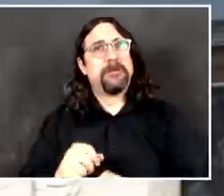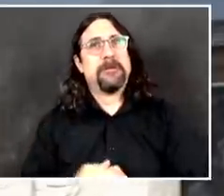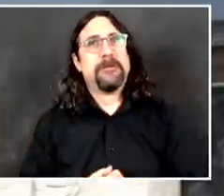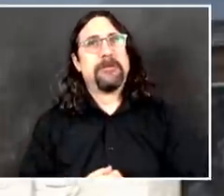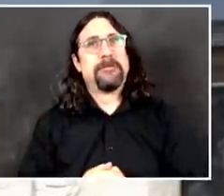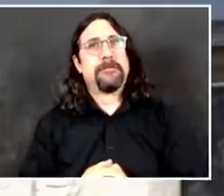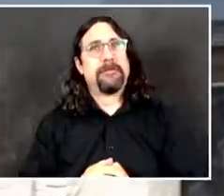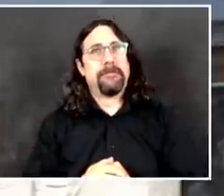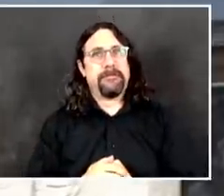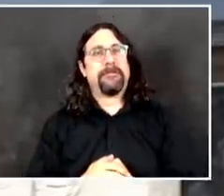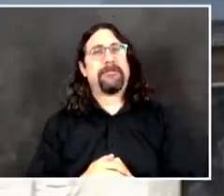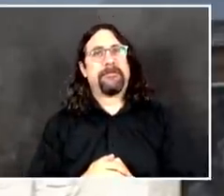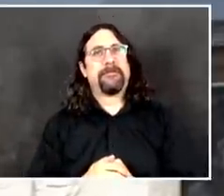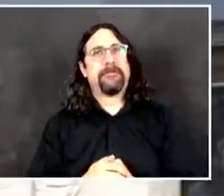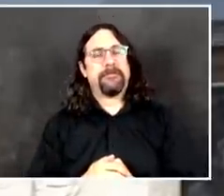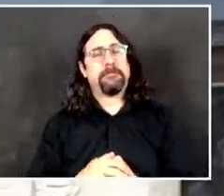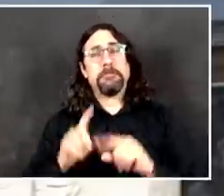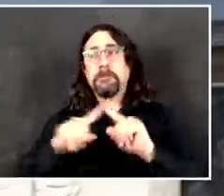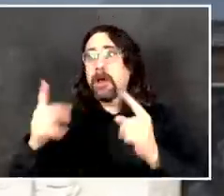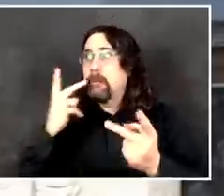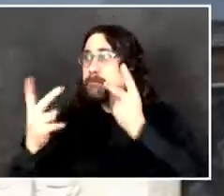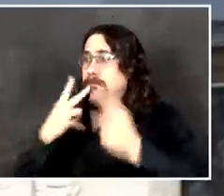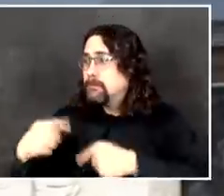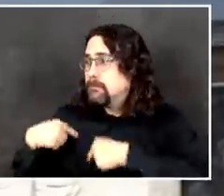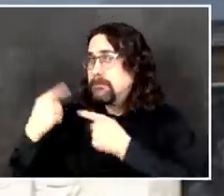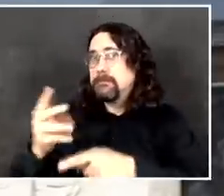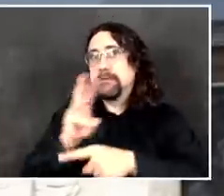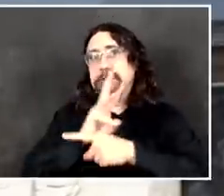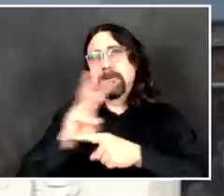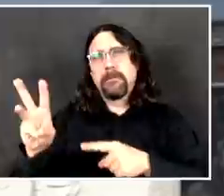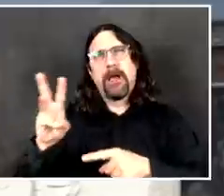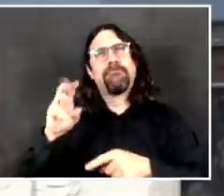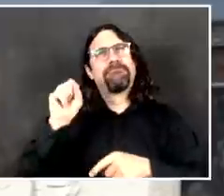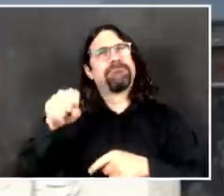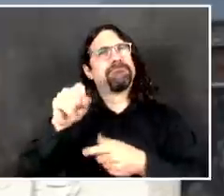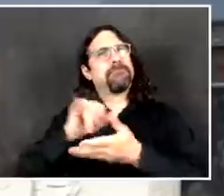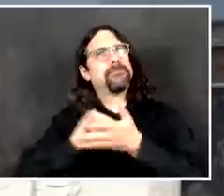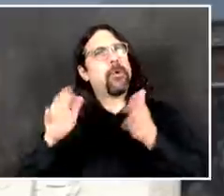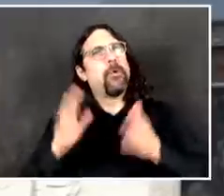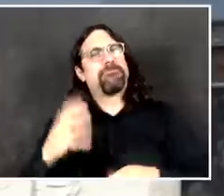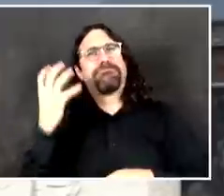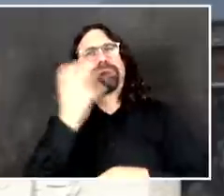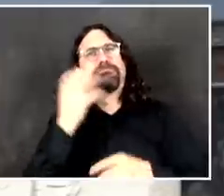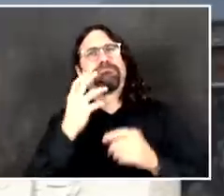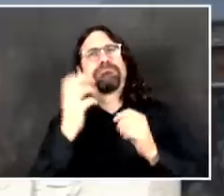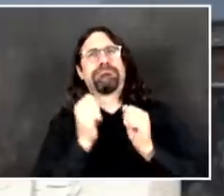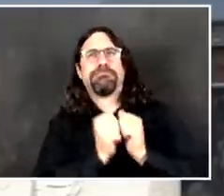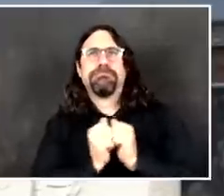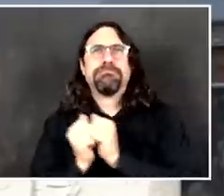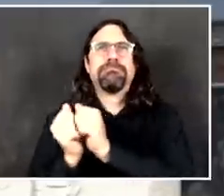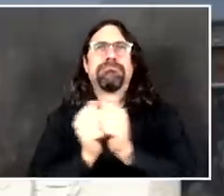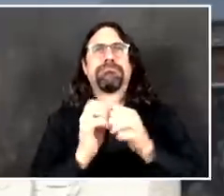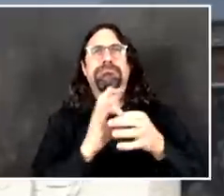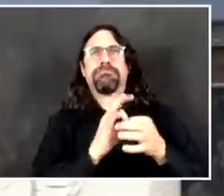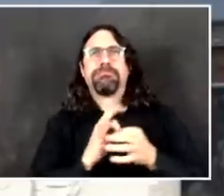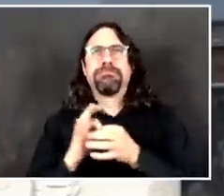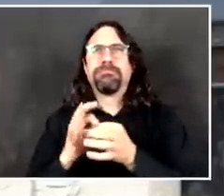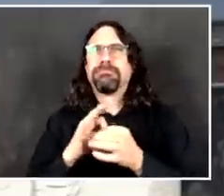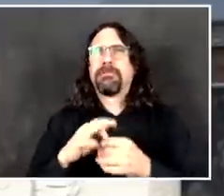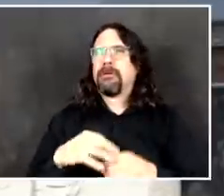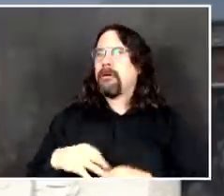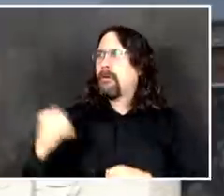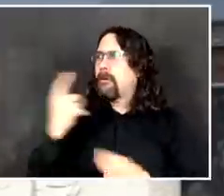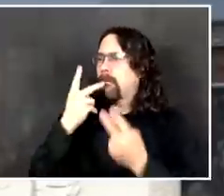heroes, our healthcare workers, our first responders, out of love, out of a deep, deep concern for those